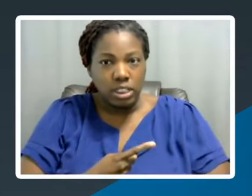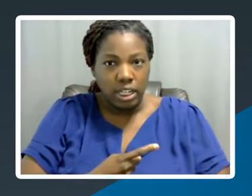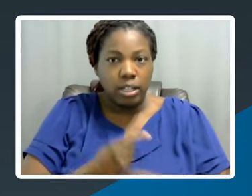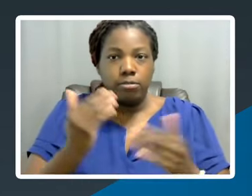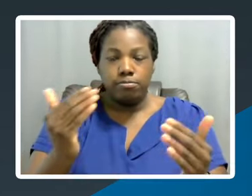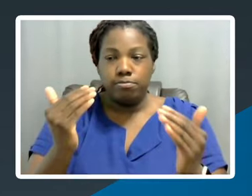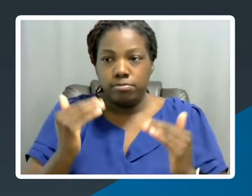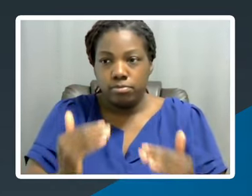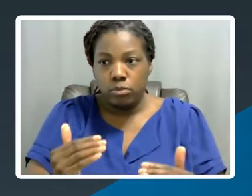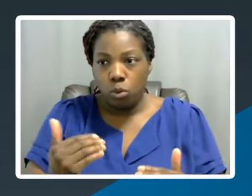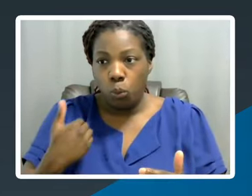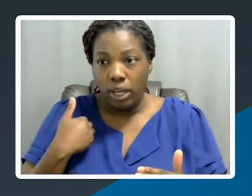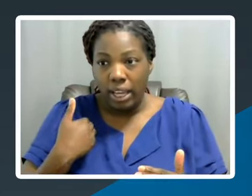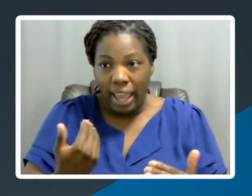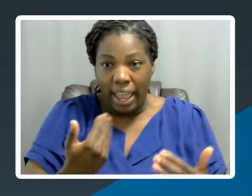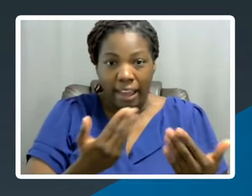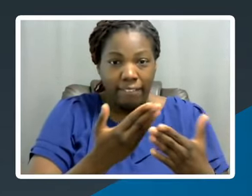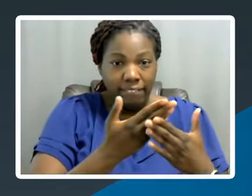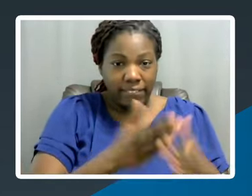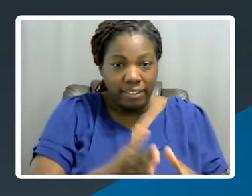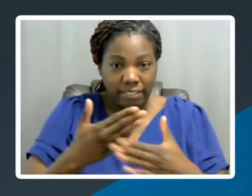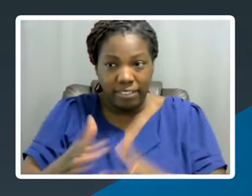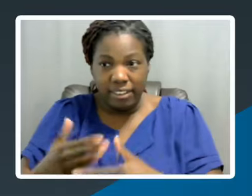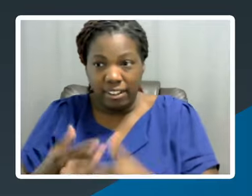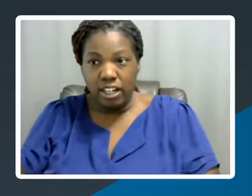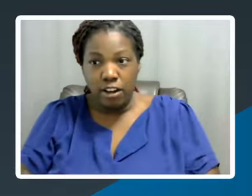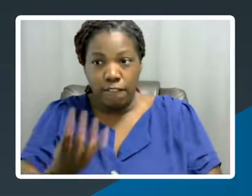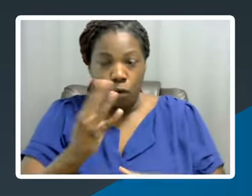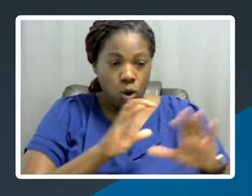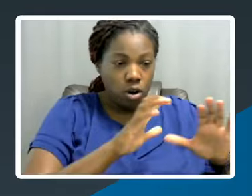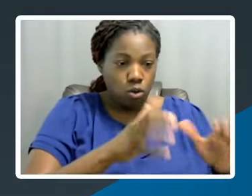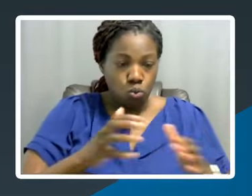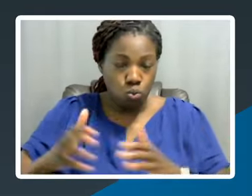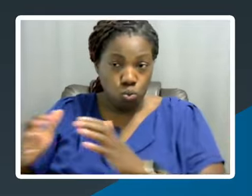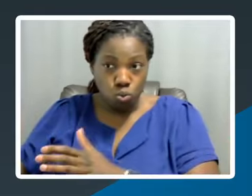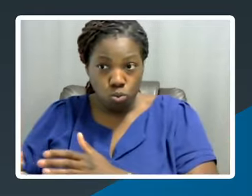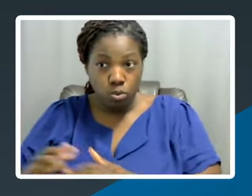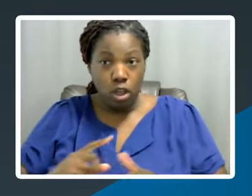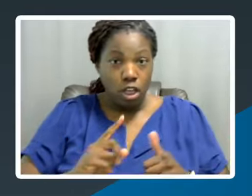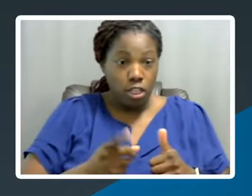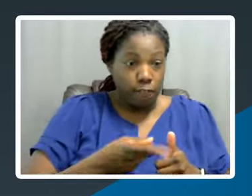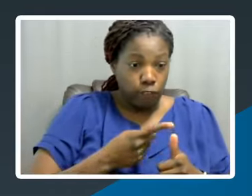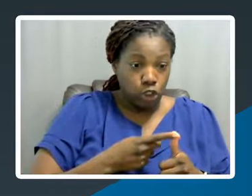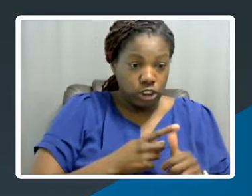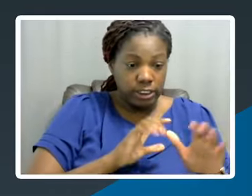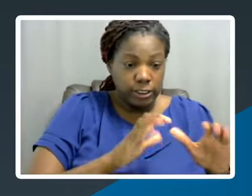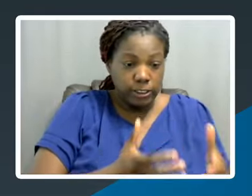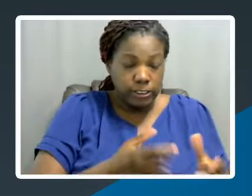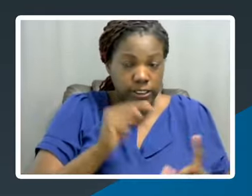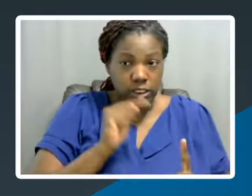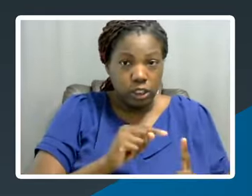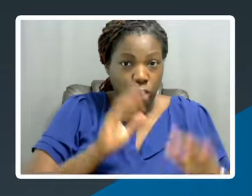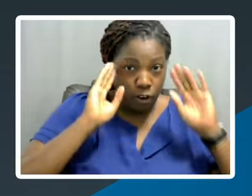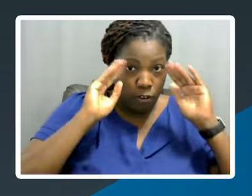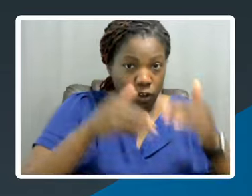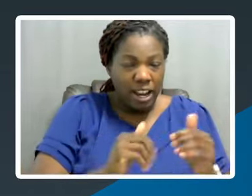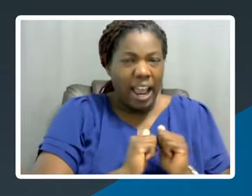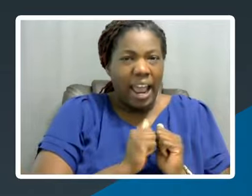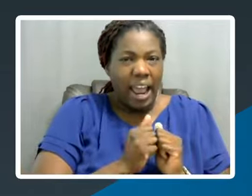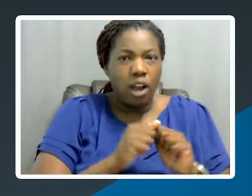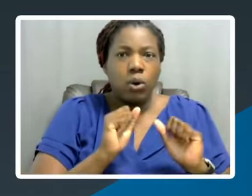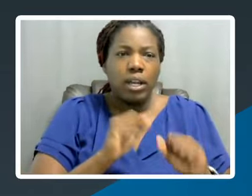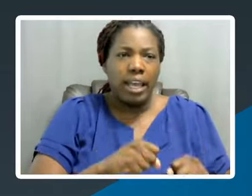have divided the summit into four strands. The first strand will focus on how can you use art